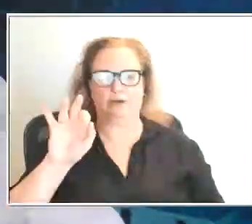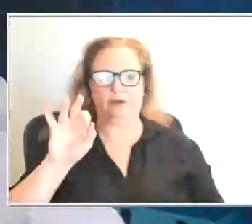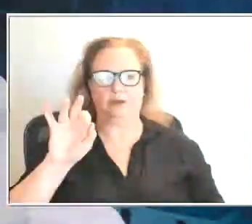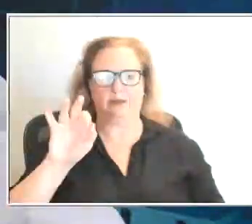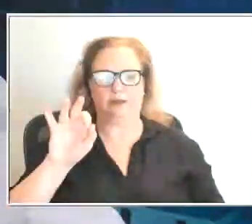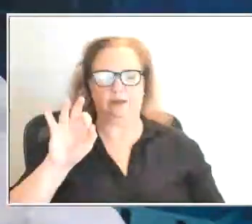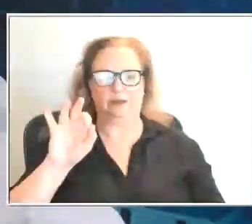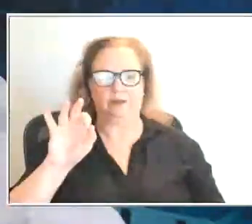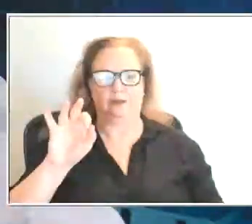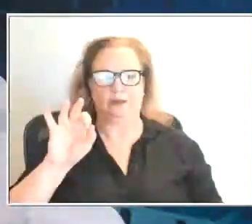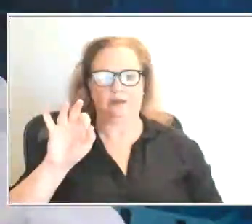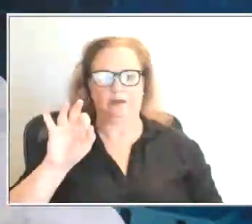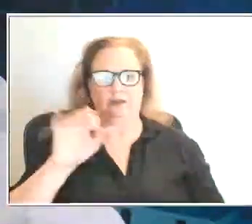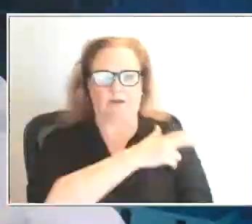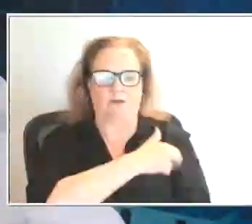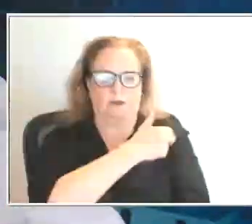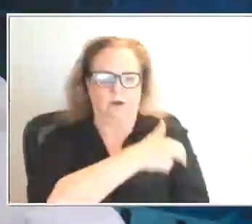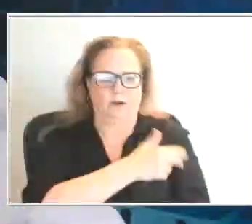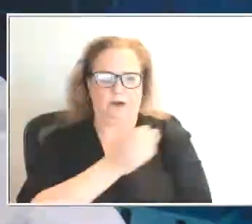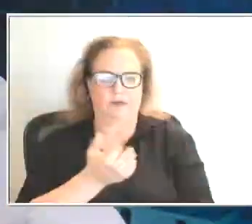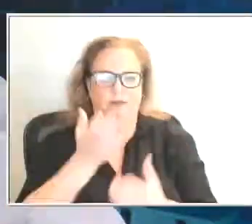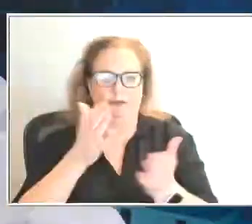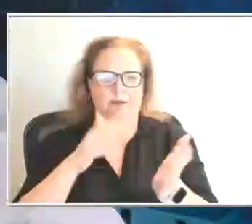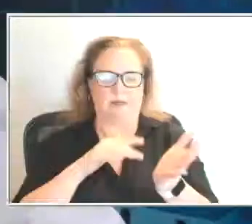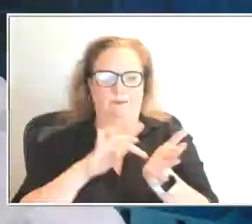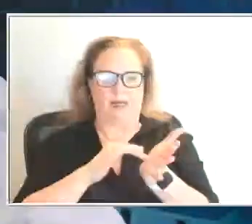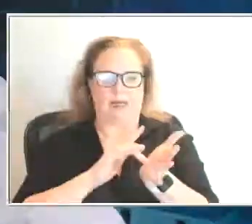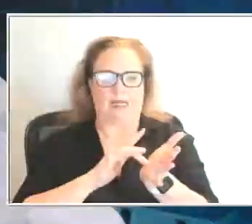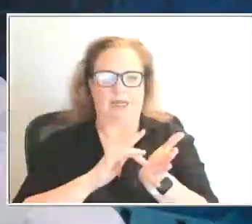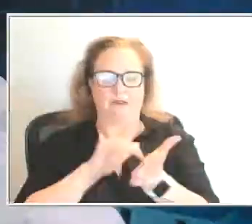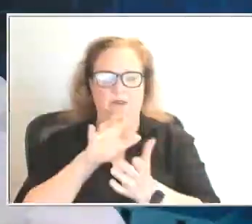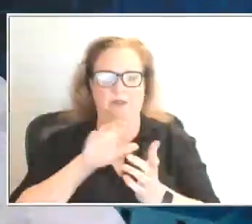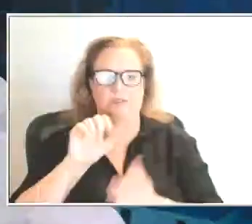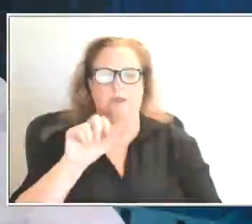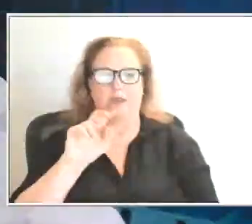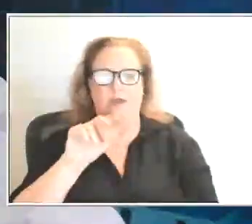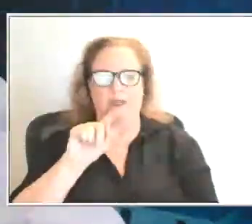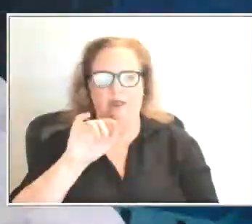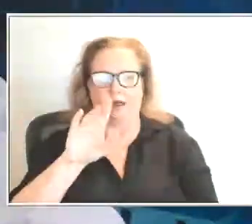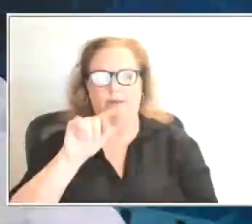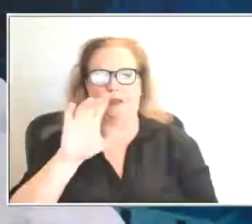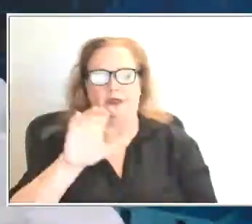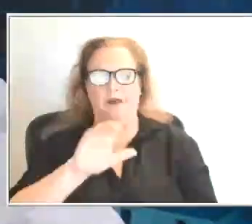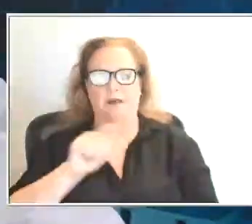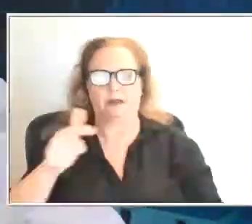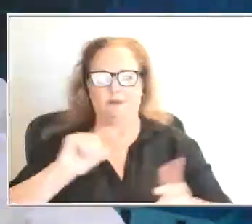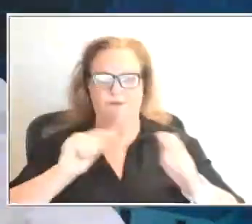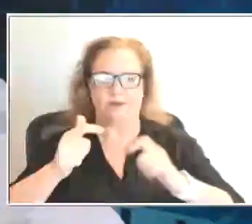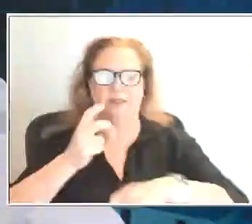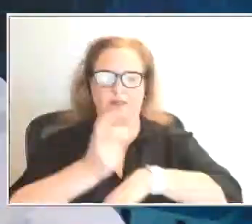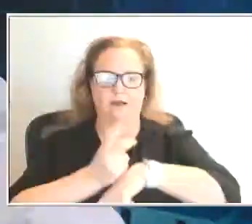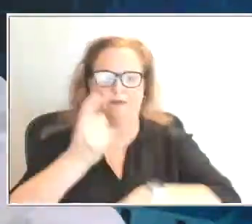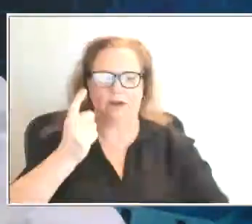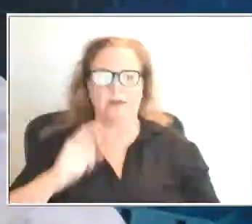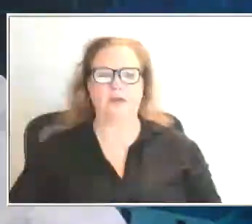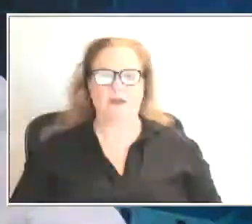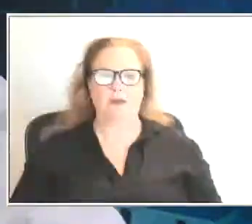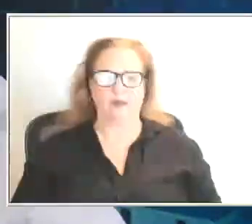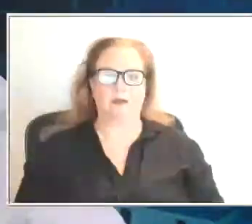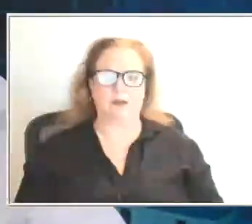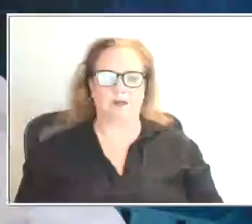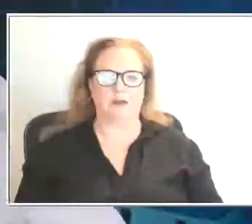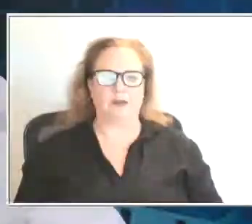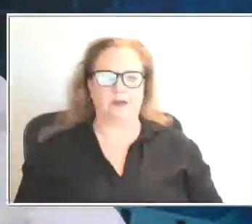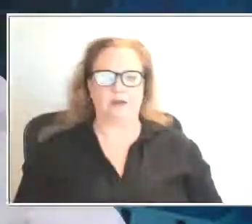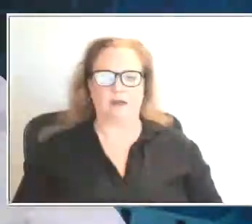get, I guess, when hospital stays, medications, Antibiotics. crossing back and forth. So and it's a tough one. I had that, and everybody